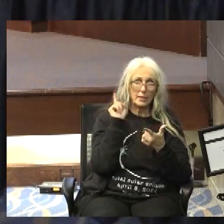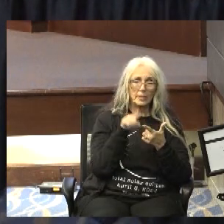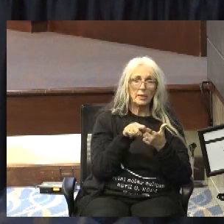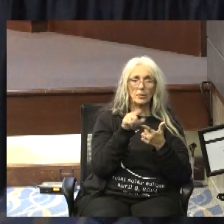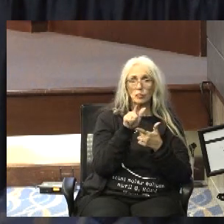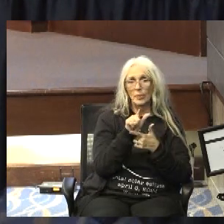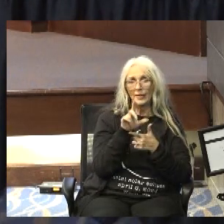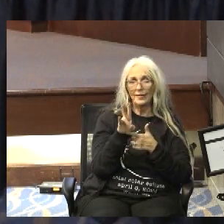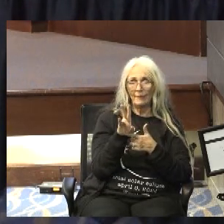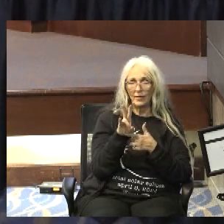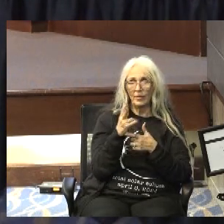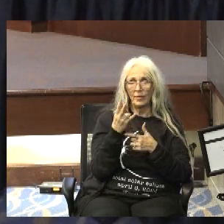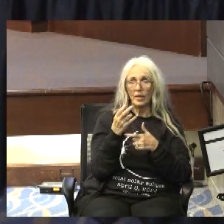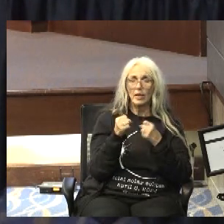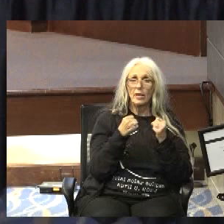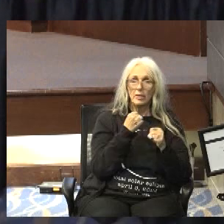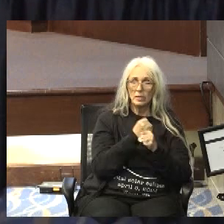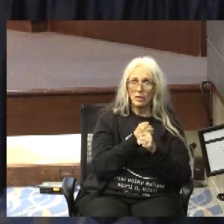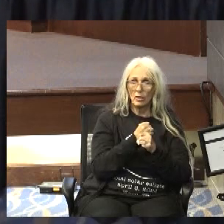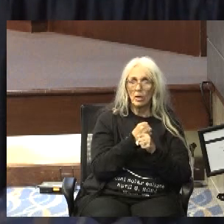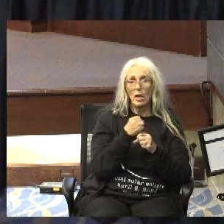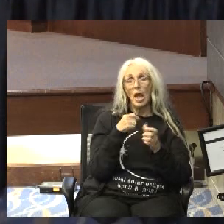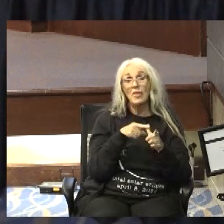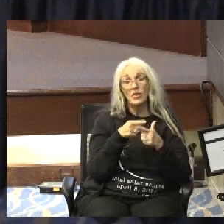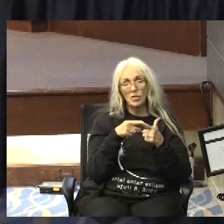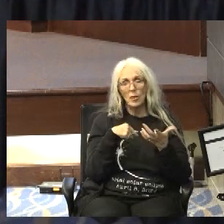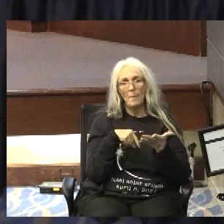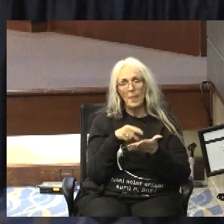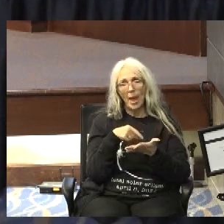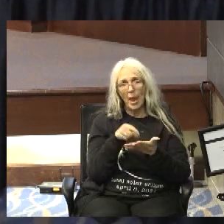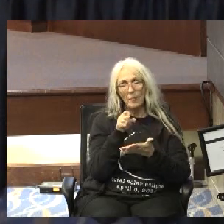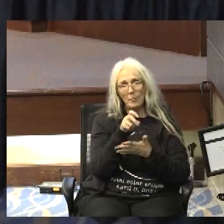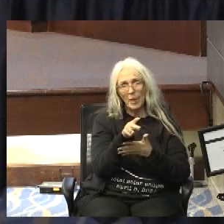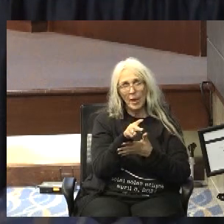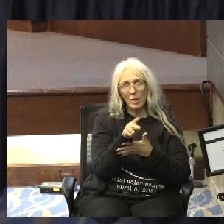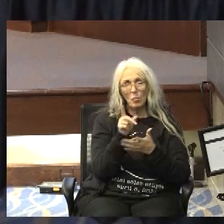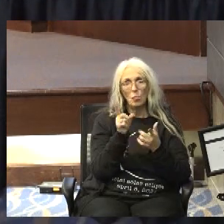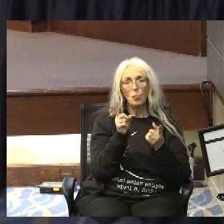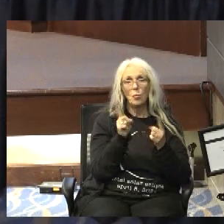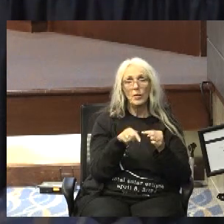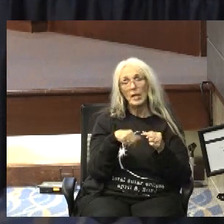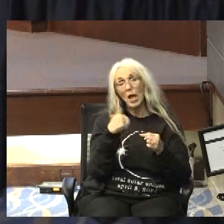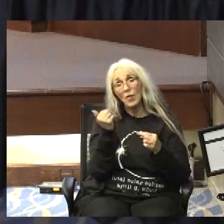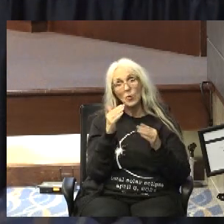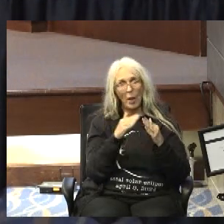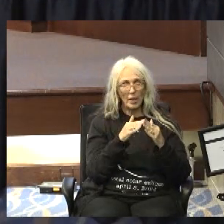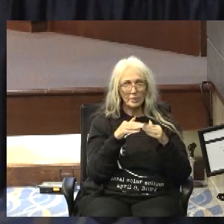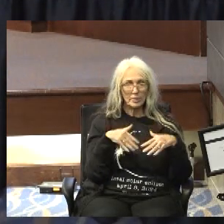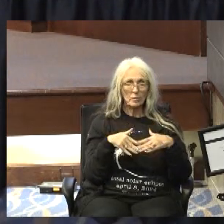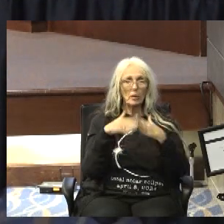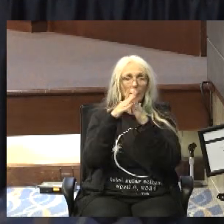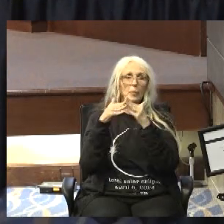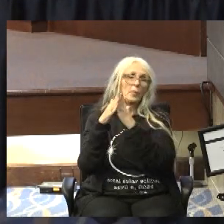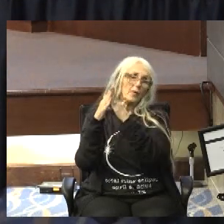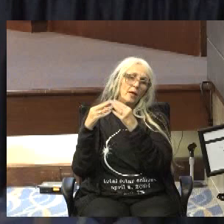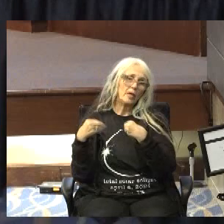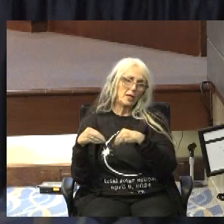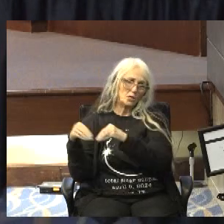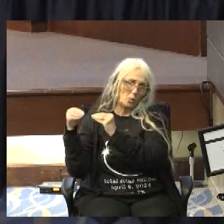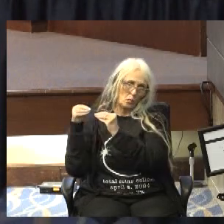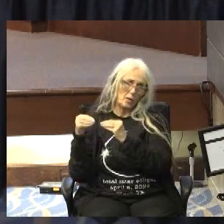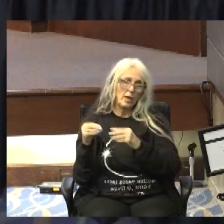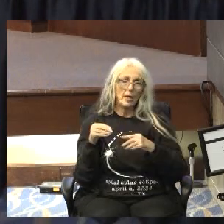then you would have tranches of repayment as additional houses come on board. But each, you know,